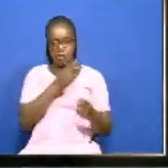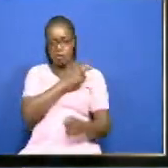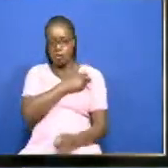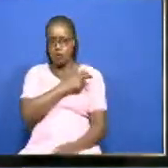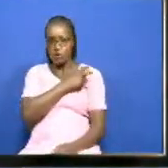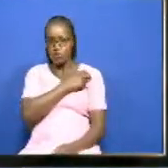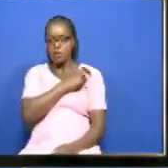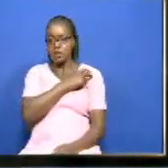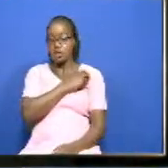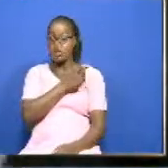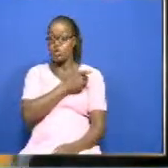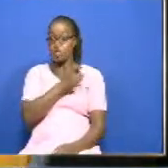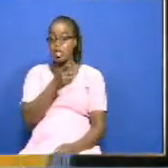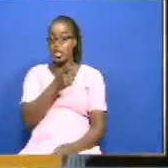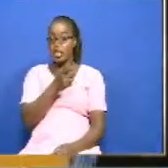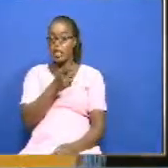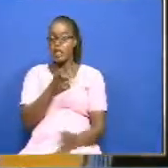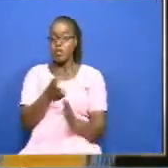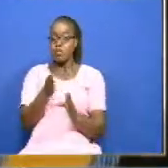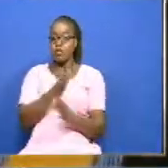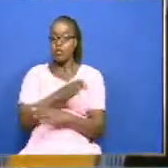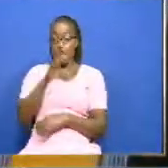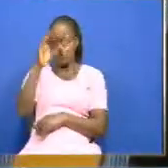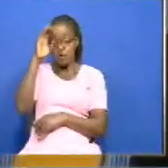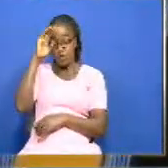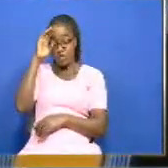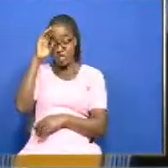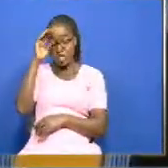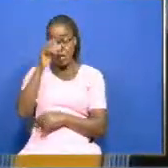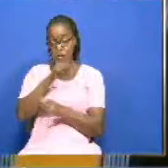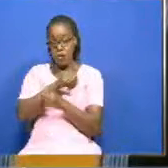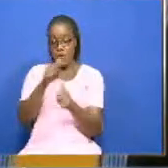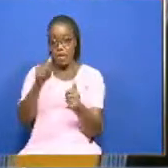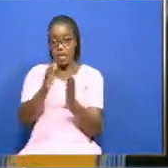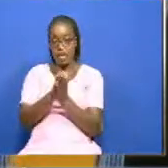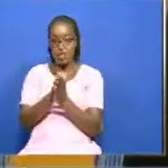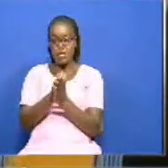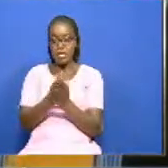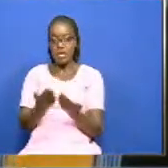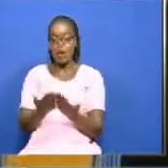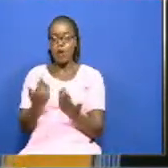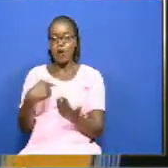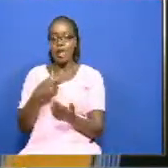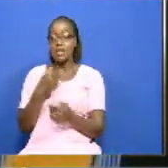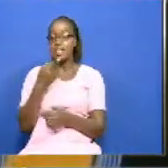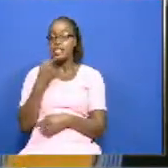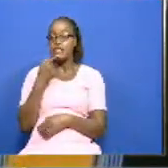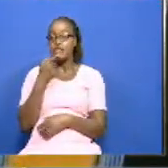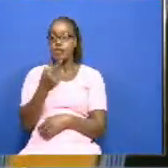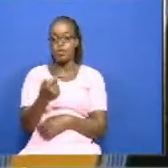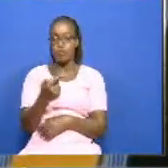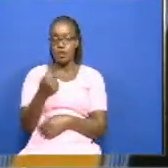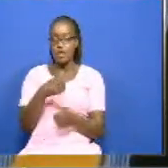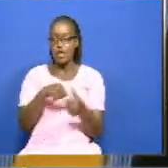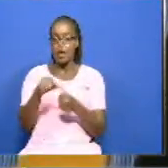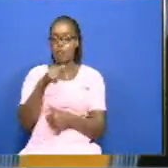before government considered them, and of course, us telling you what they are about.